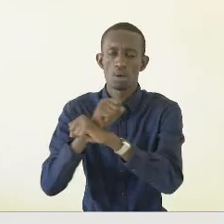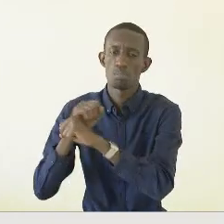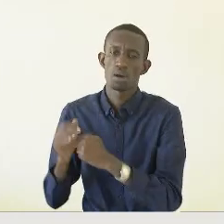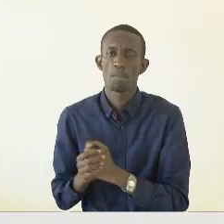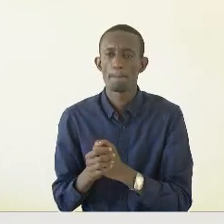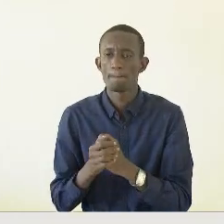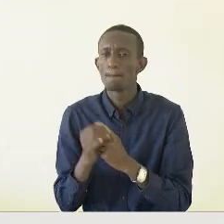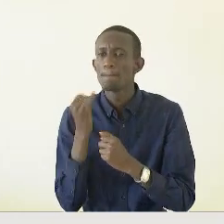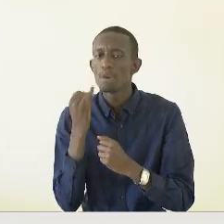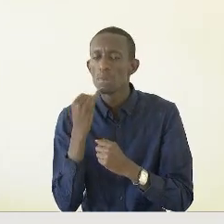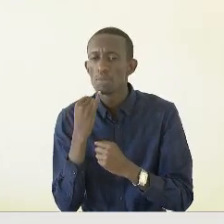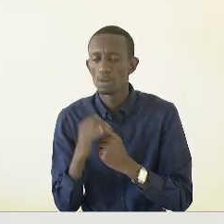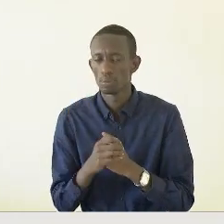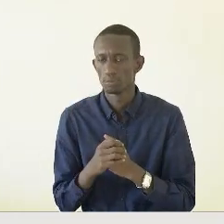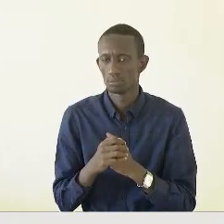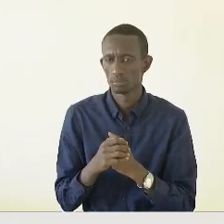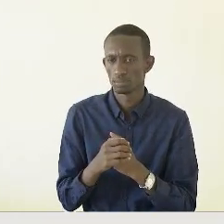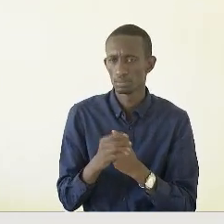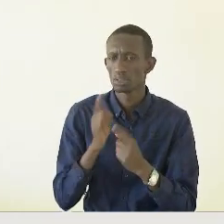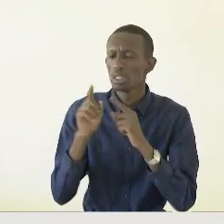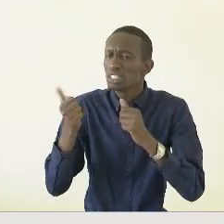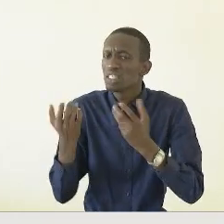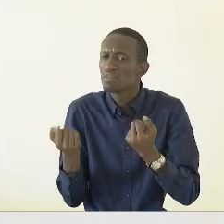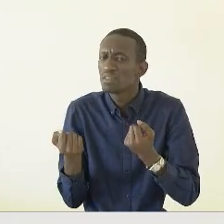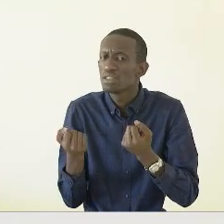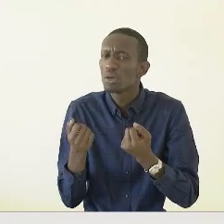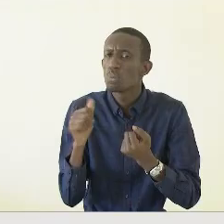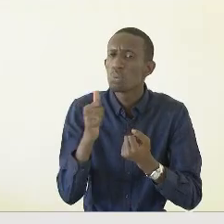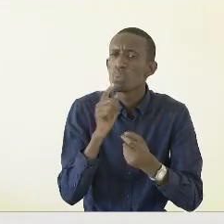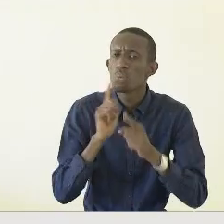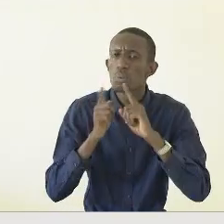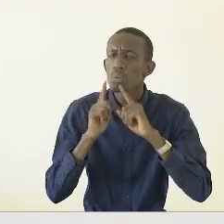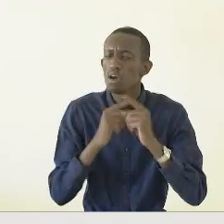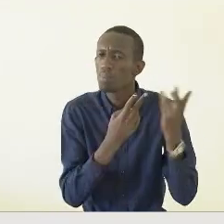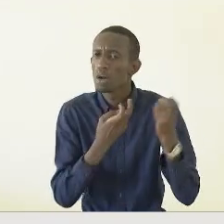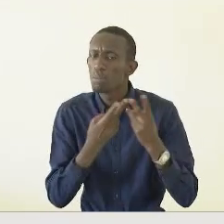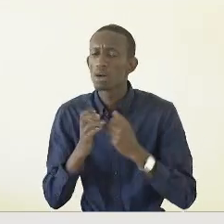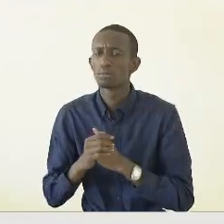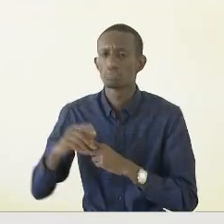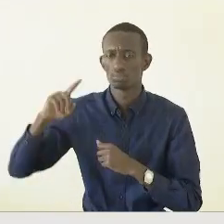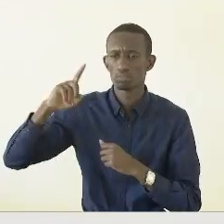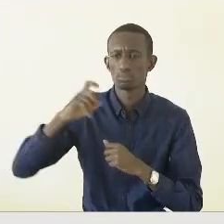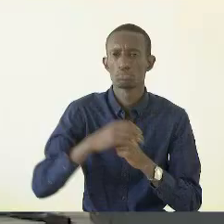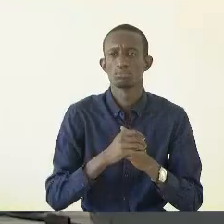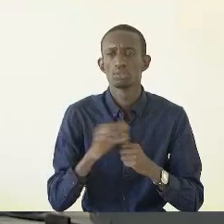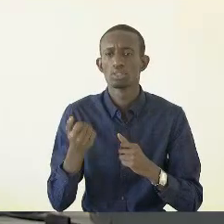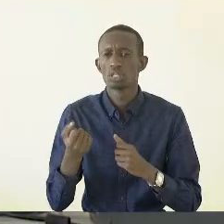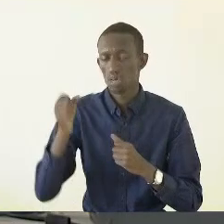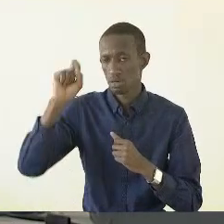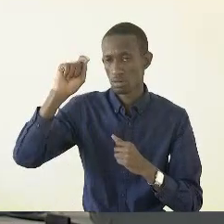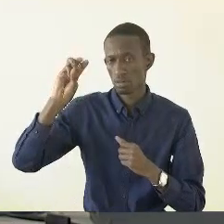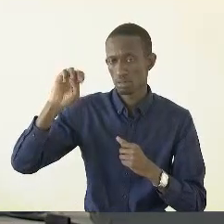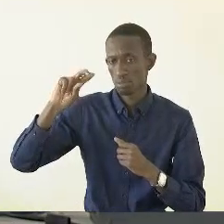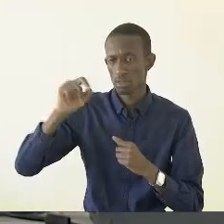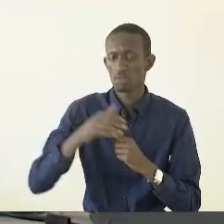which are colored to attract insects. Then the flower has stamen, the male part of the flower, made